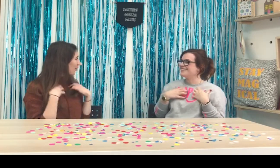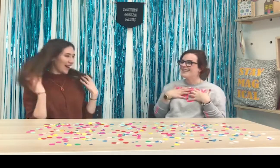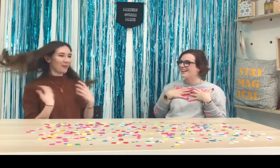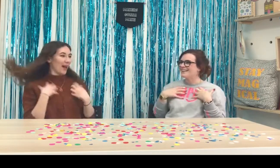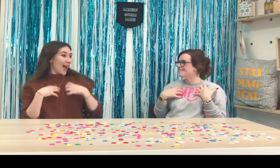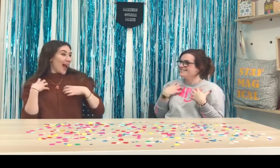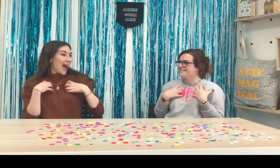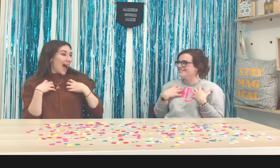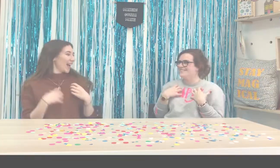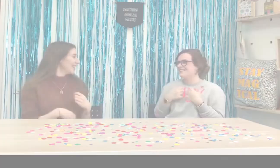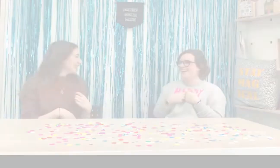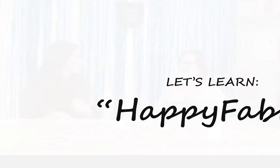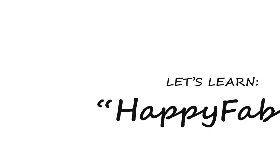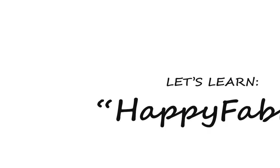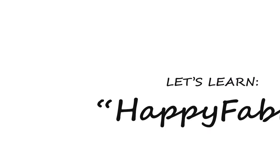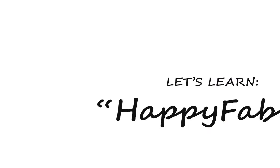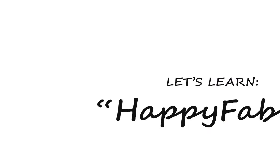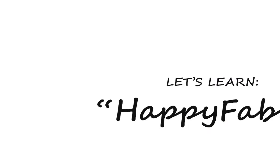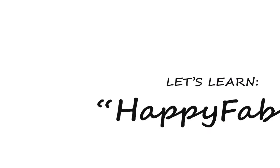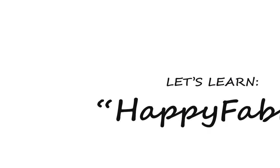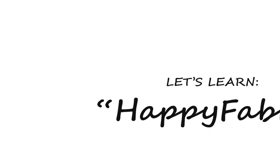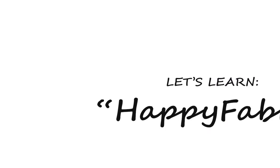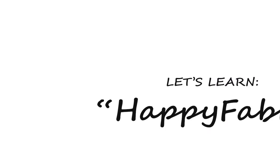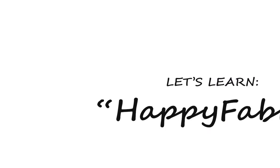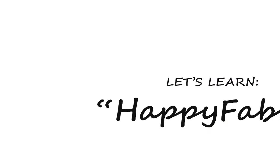naturally anyway. Yeah, I'm like yeah.